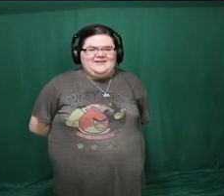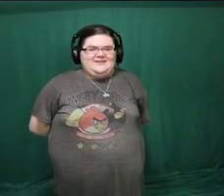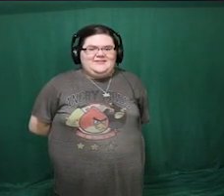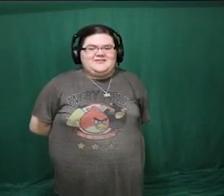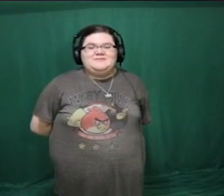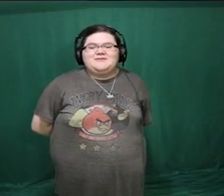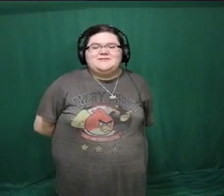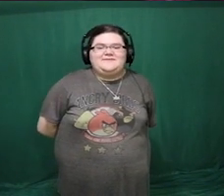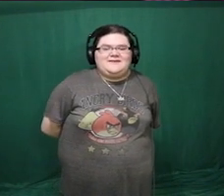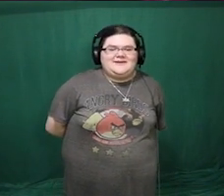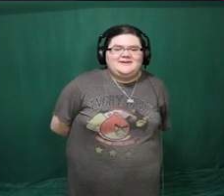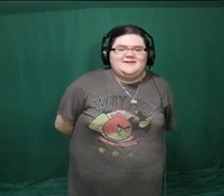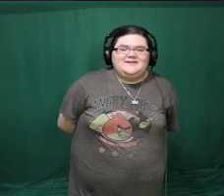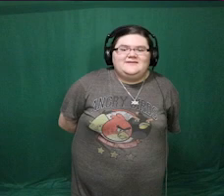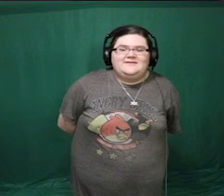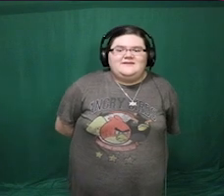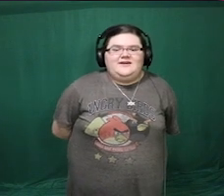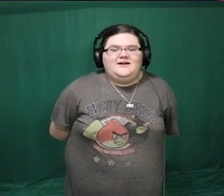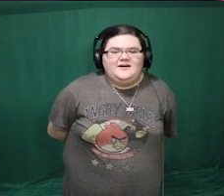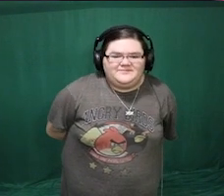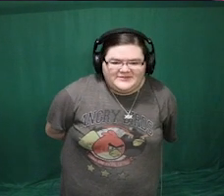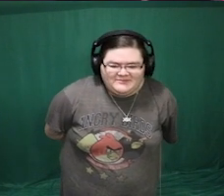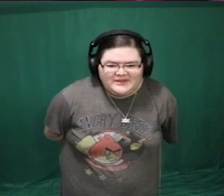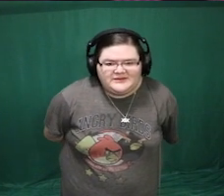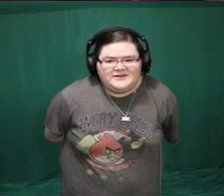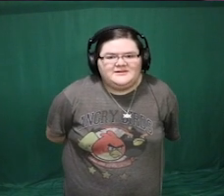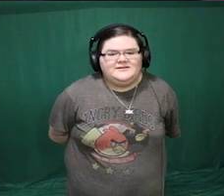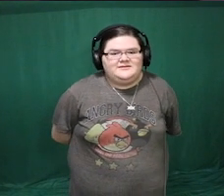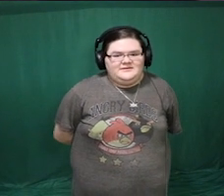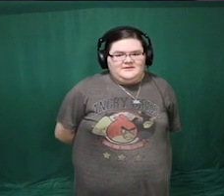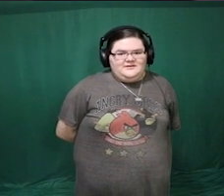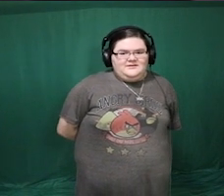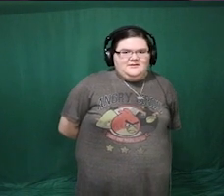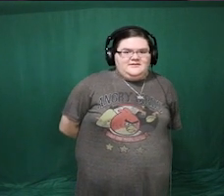JJ. The Simpsons are family. Okay. No, we got this. Simpsons.